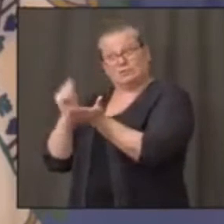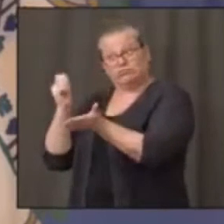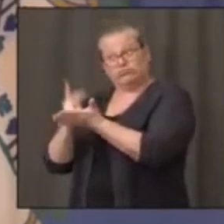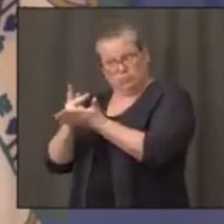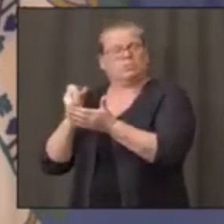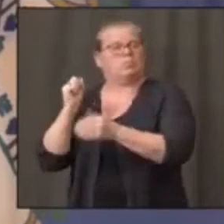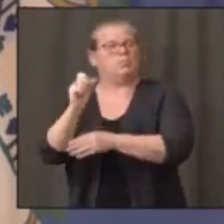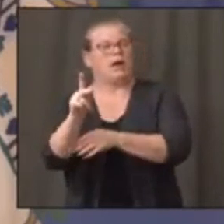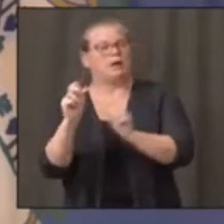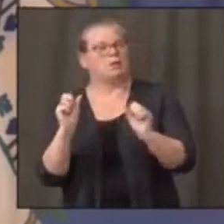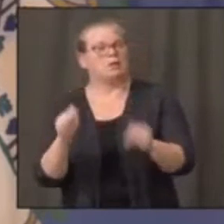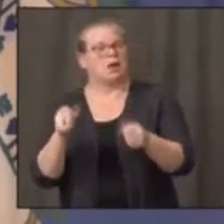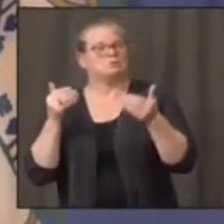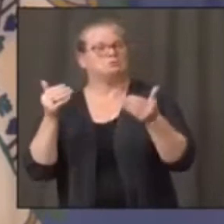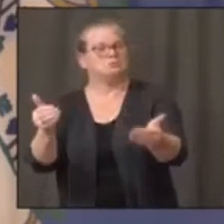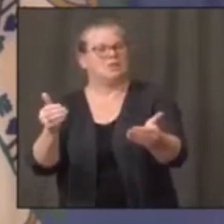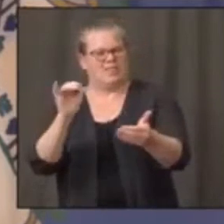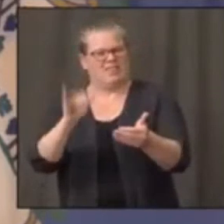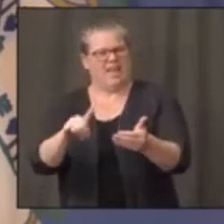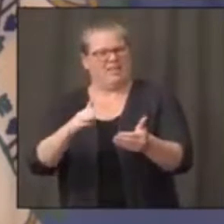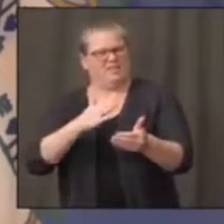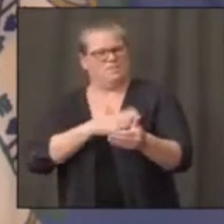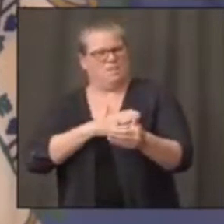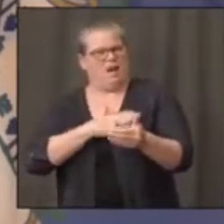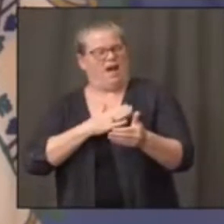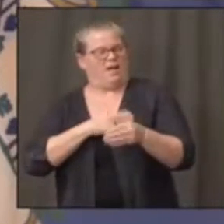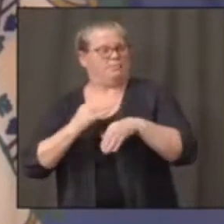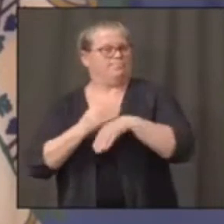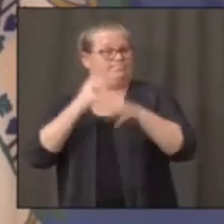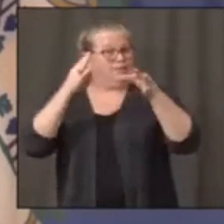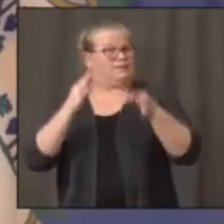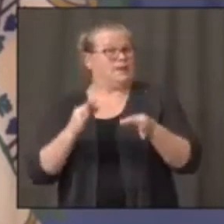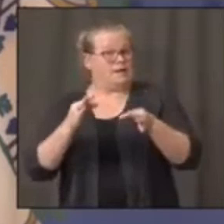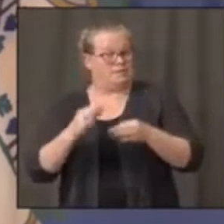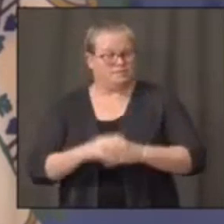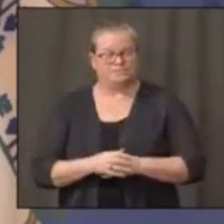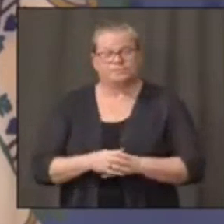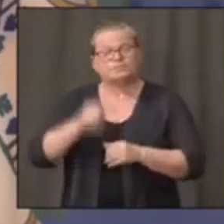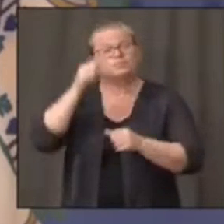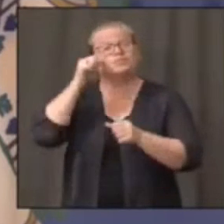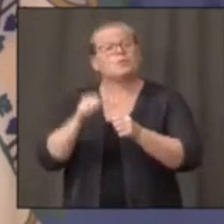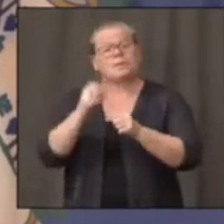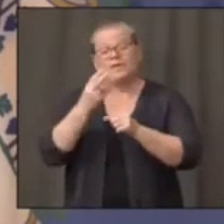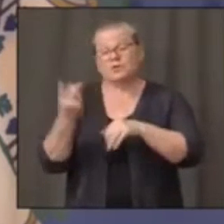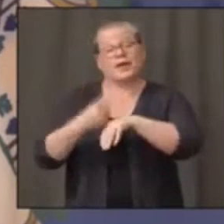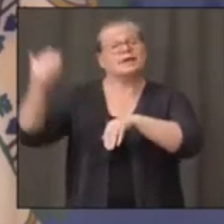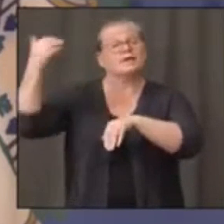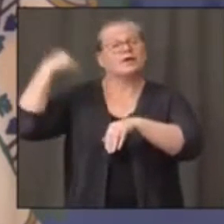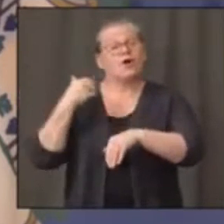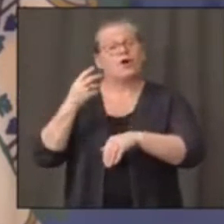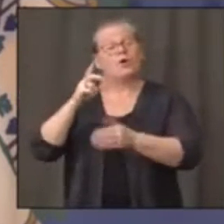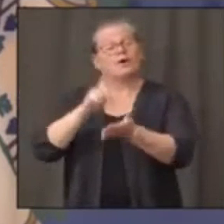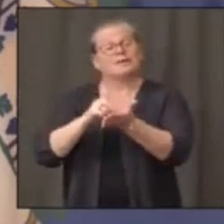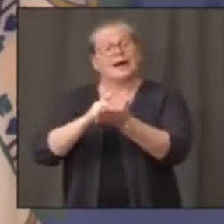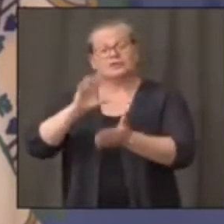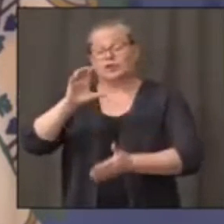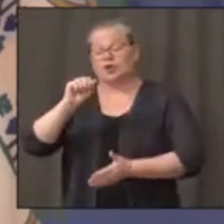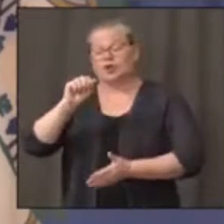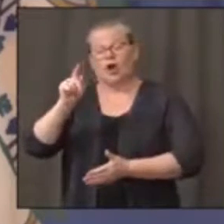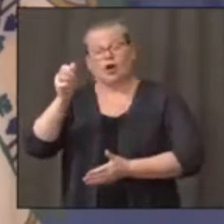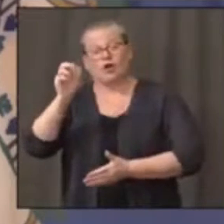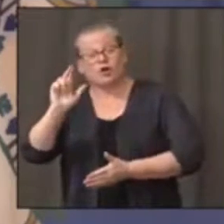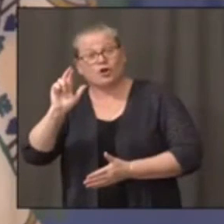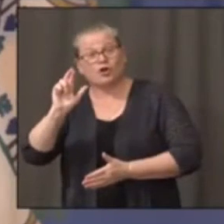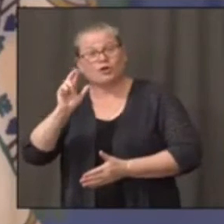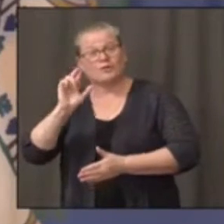science. And as you remember, a couple days ago, we had Dr. Carter on board, chief epidemiologist from the state. Next week,